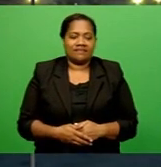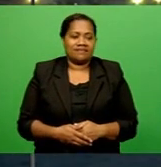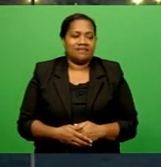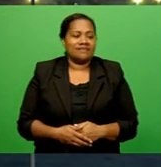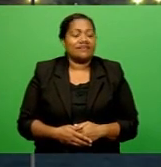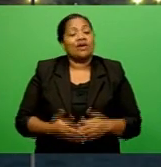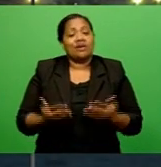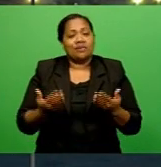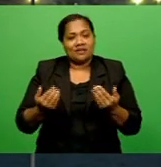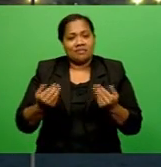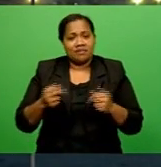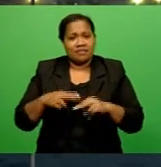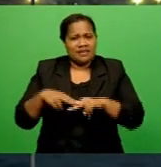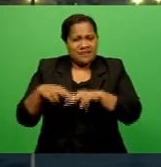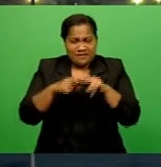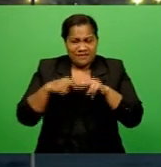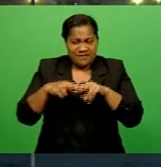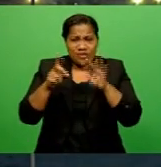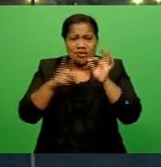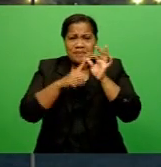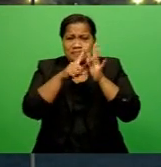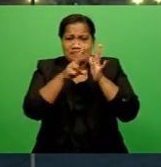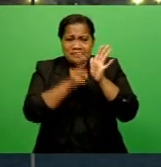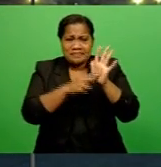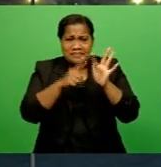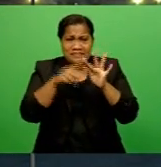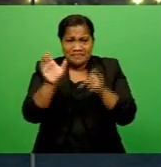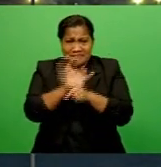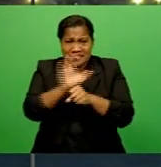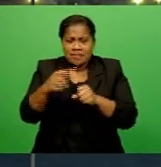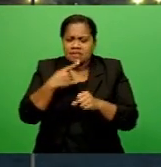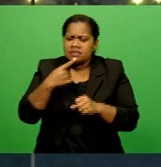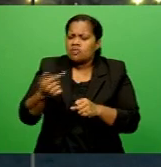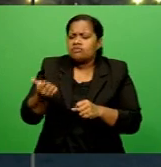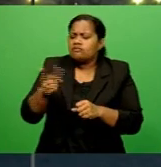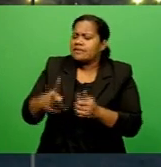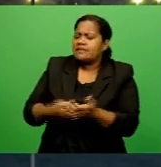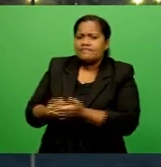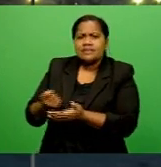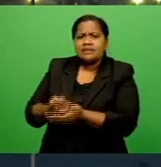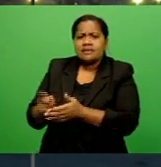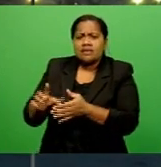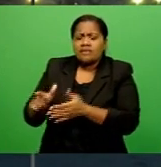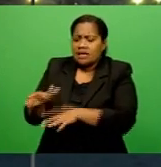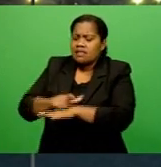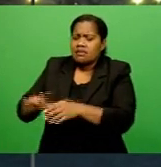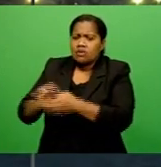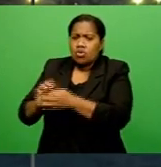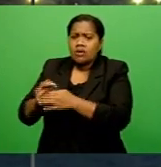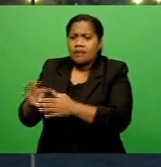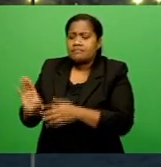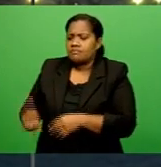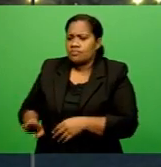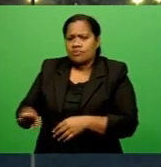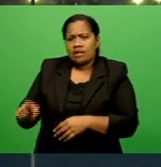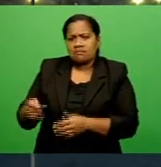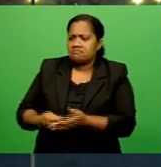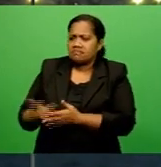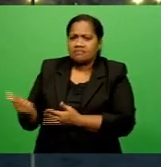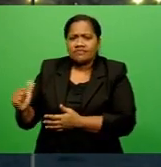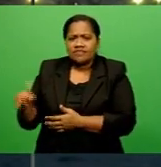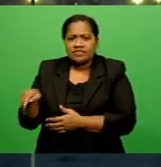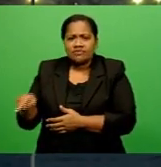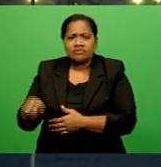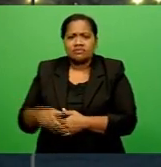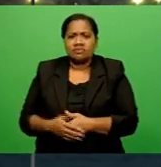Welcome back. Fiji Pine claims that landowners in Bua have been paid off by a private sawmiller who wants access to overplanted